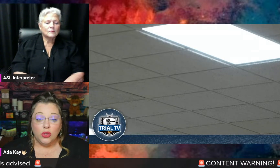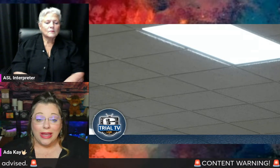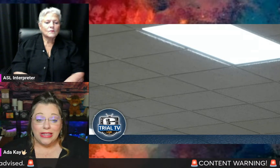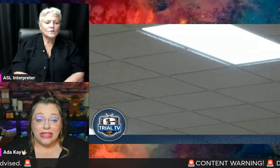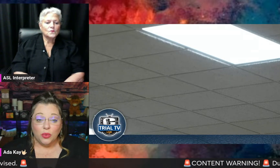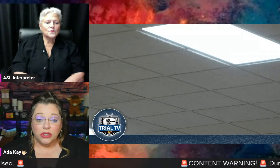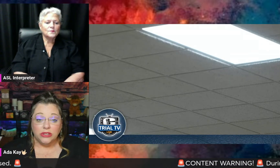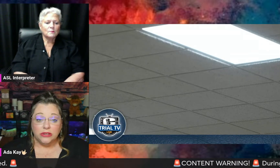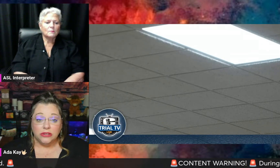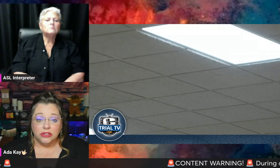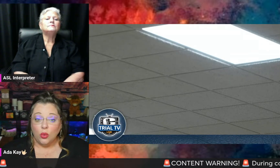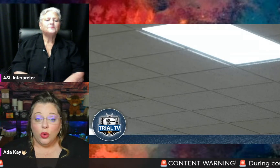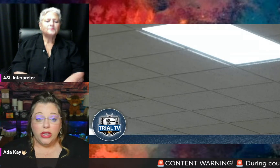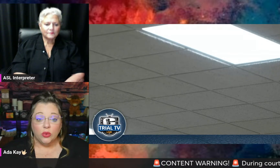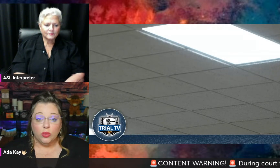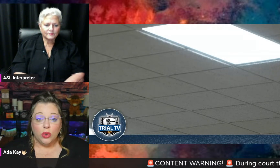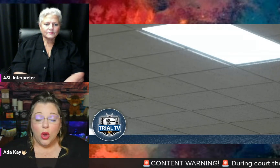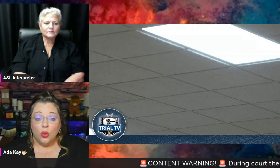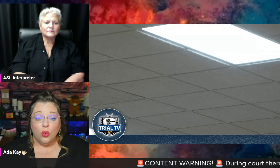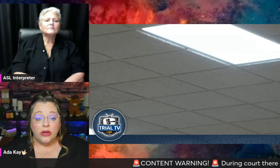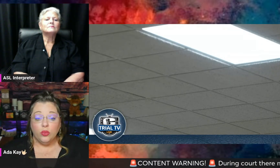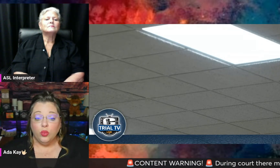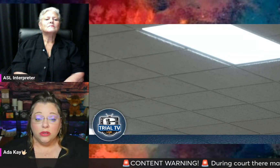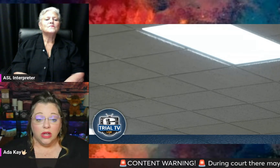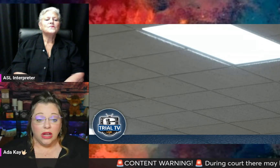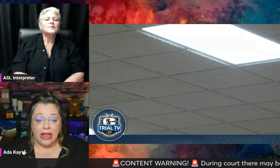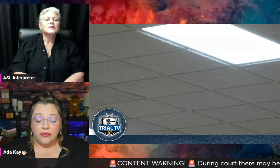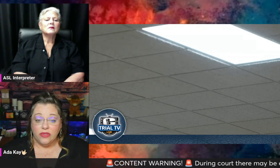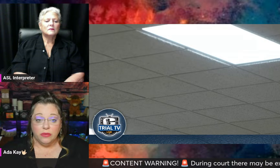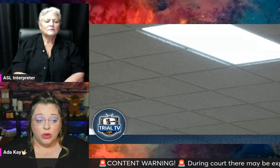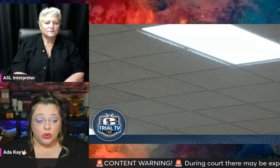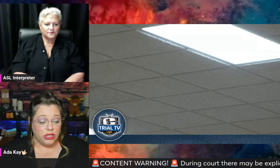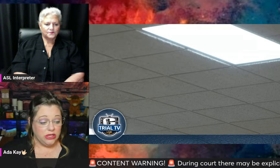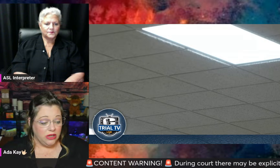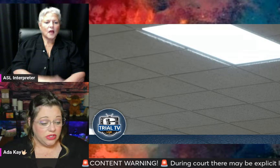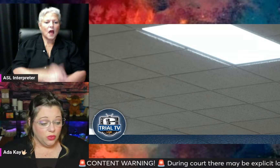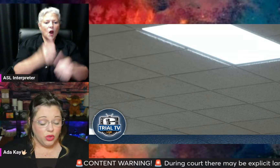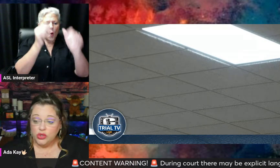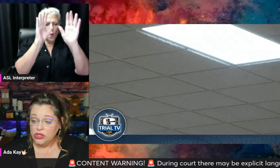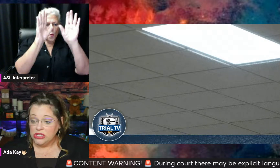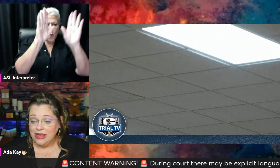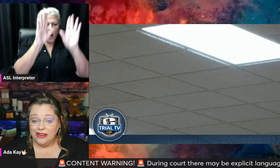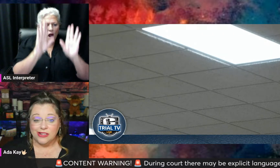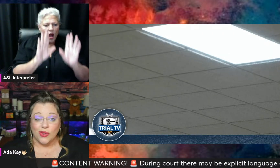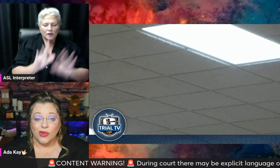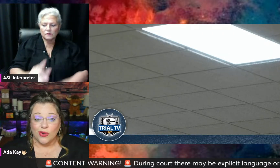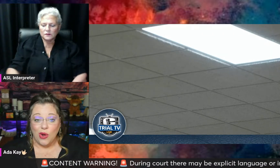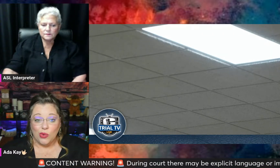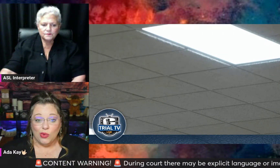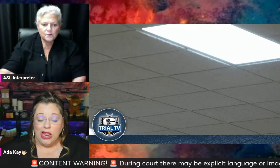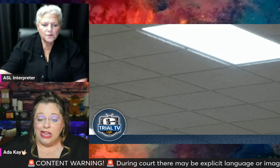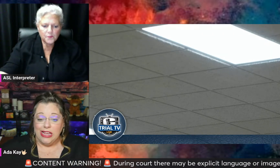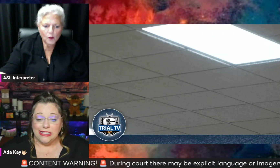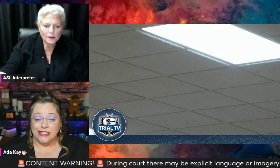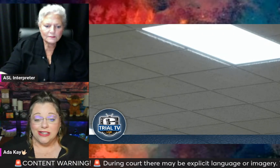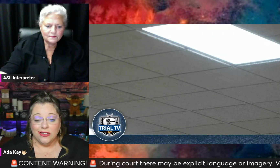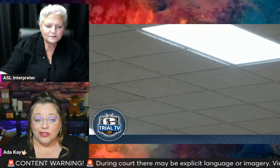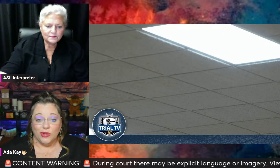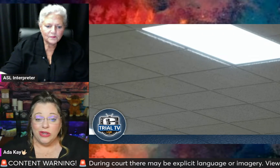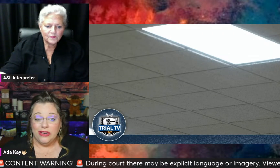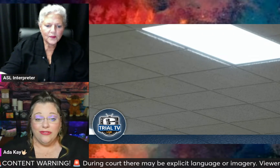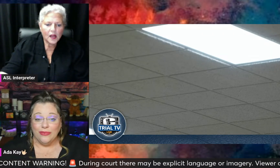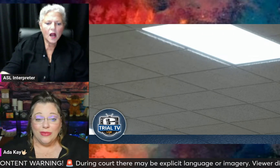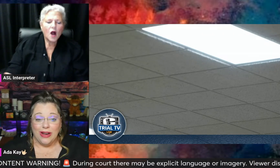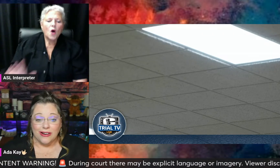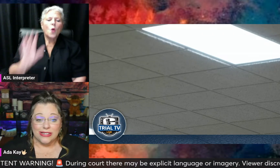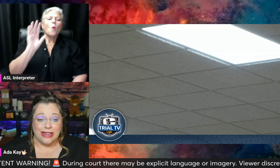oh, you hate that one? No, we don't. Will not have that emoji. If someone uses that, it's on their own. It's not going to